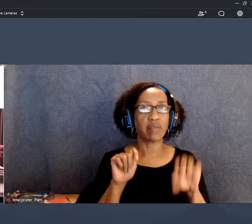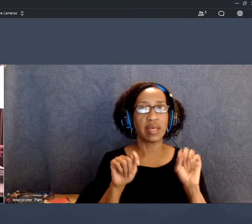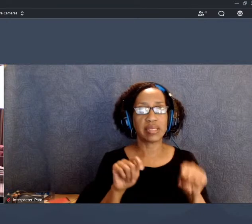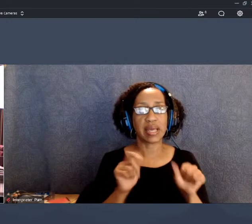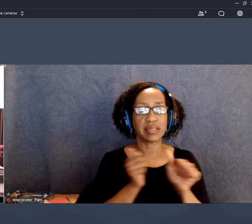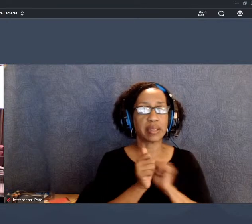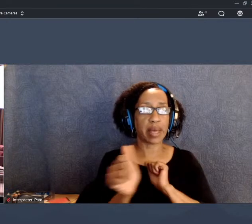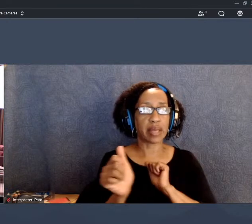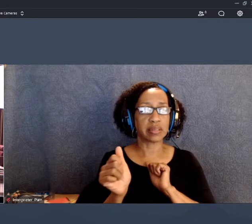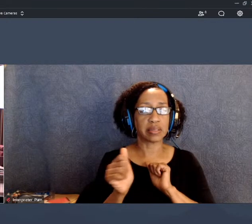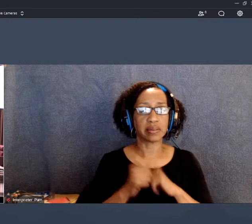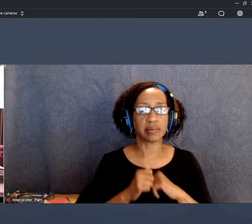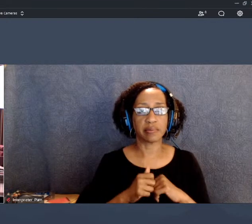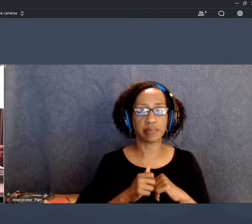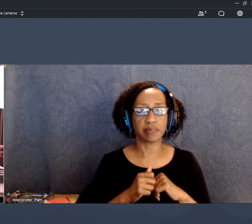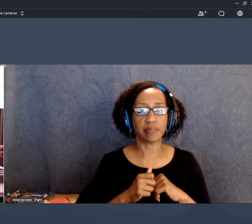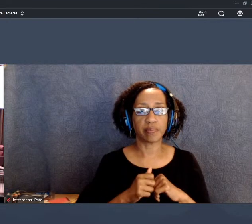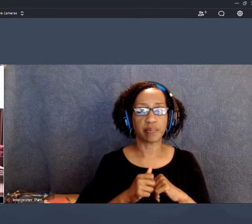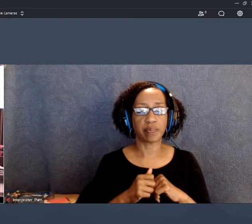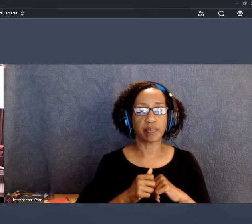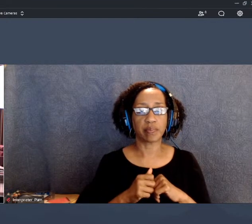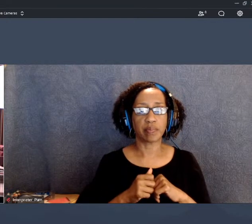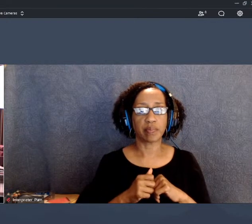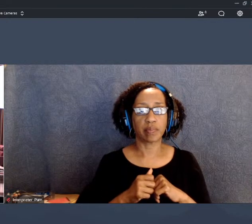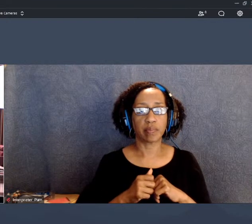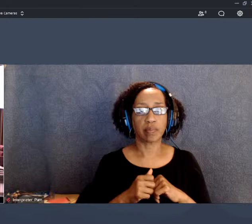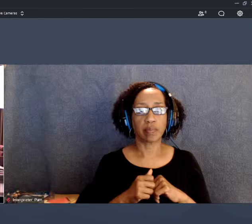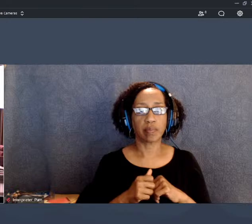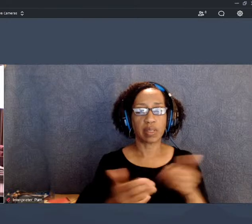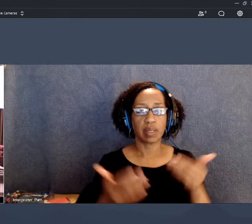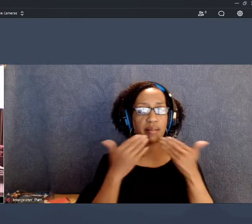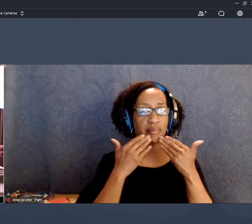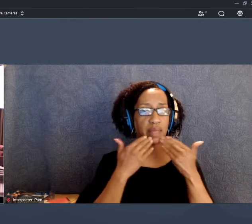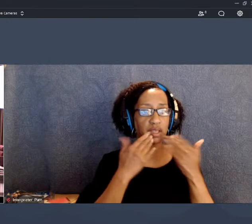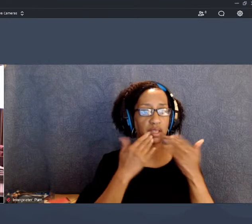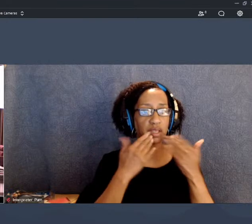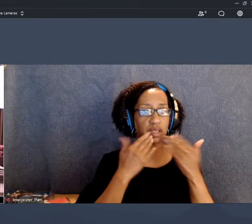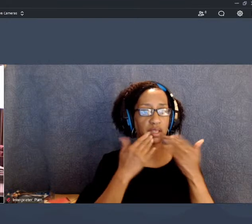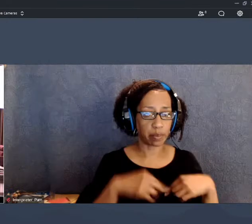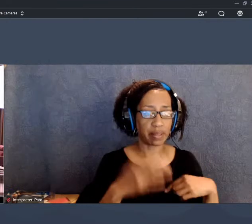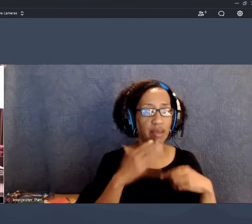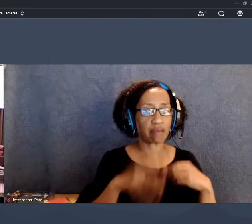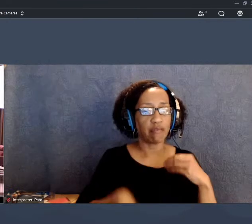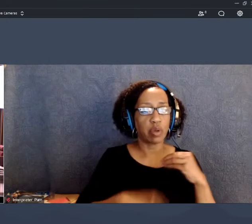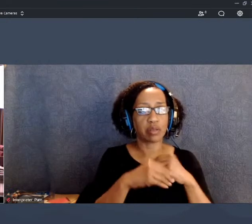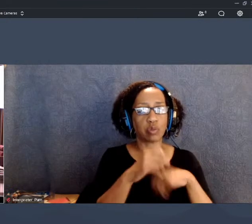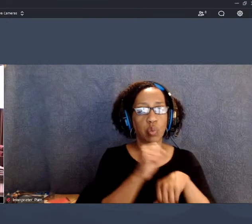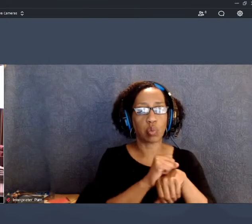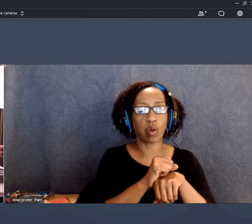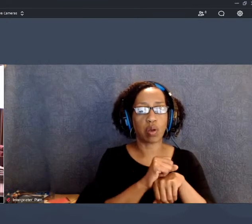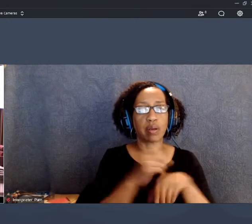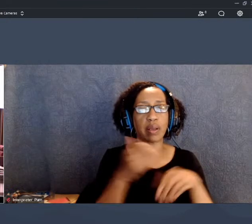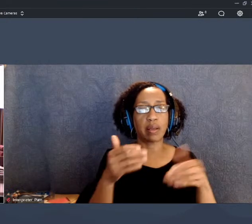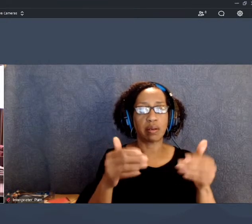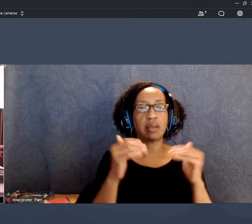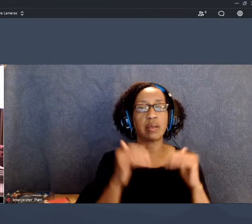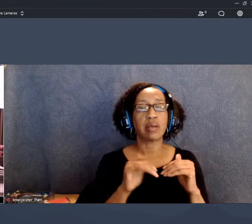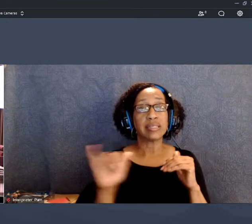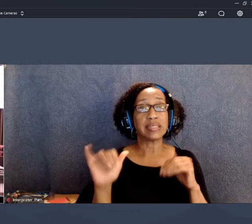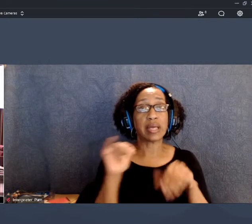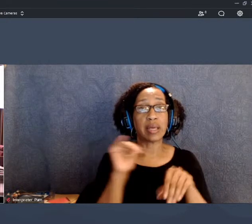passes. All right, let's knock our, thanks for coming down, guys. Thanks for your extra work. All right, let's knock our same night minutes